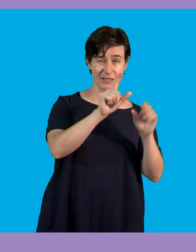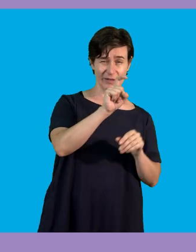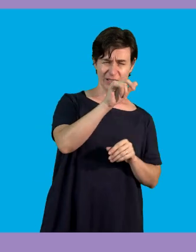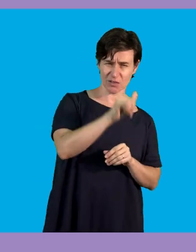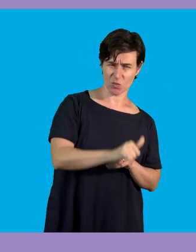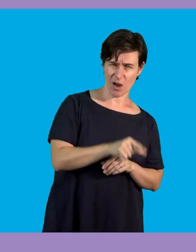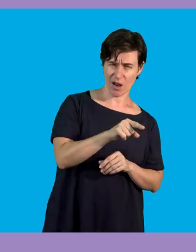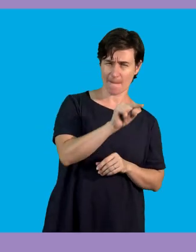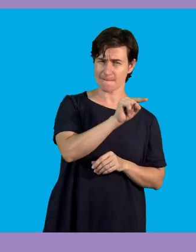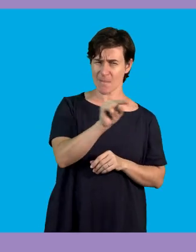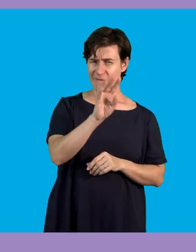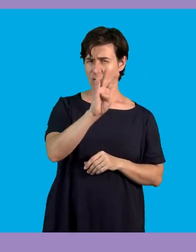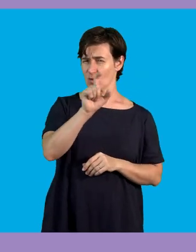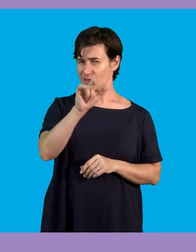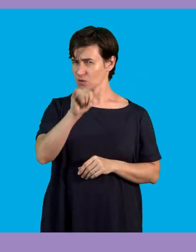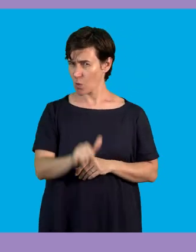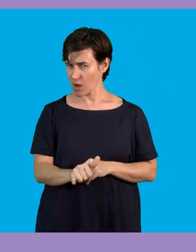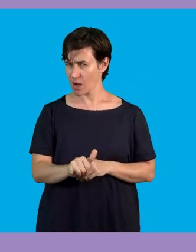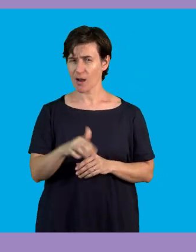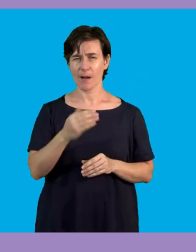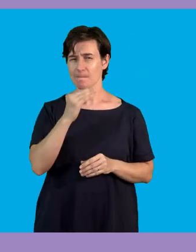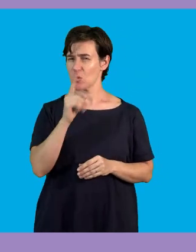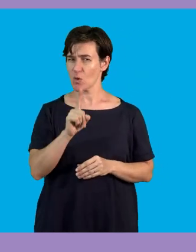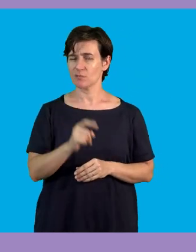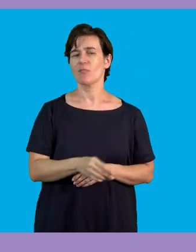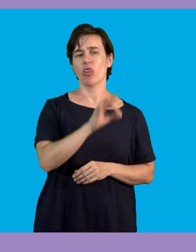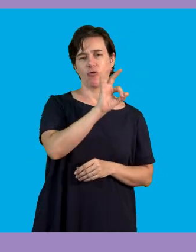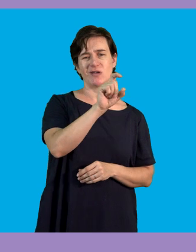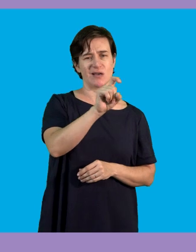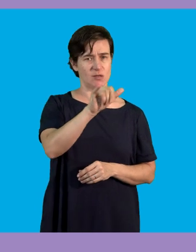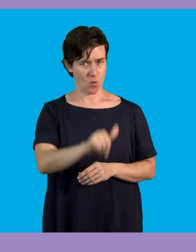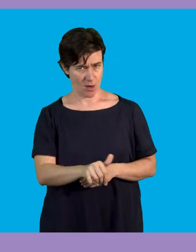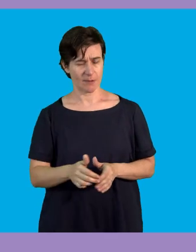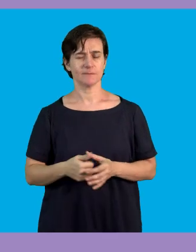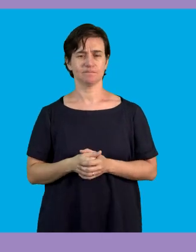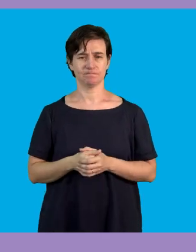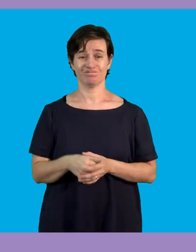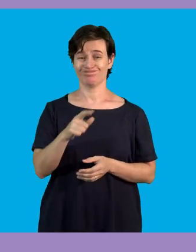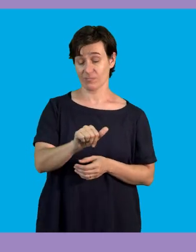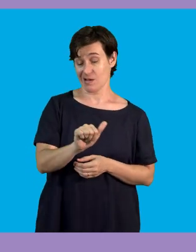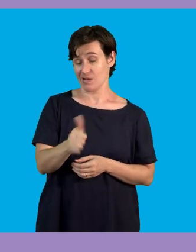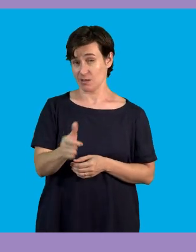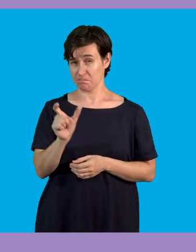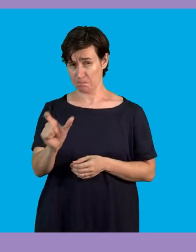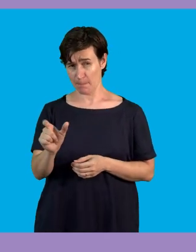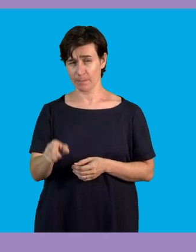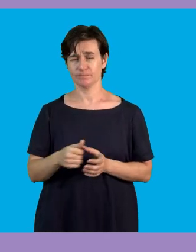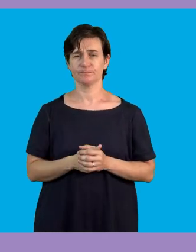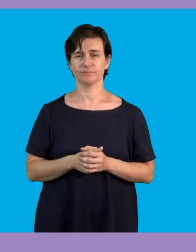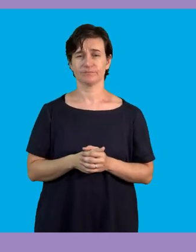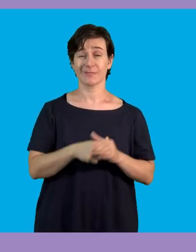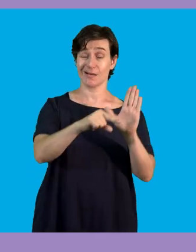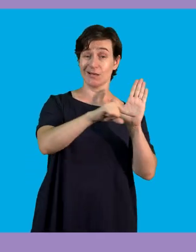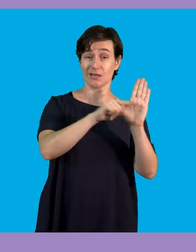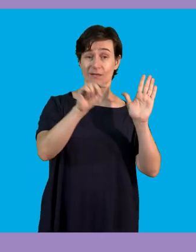7xy minus 4xy would be 3xy, and then the